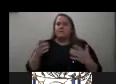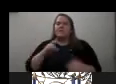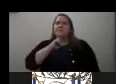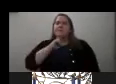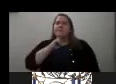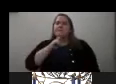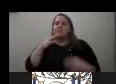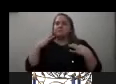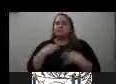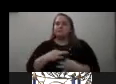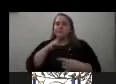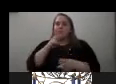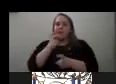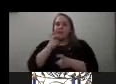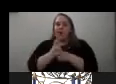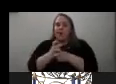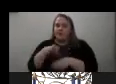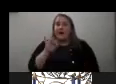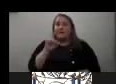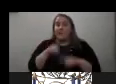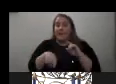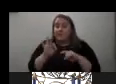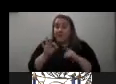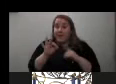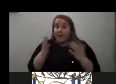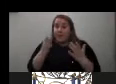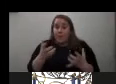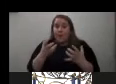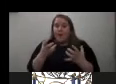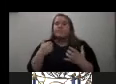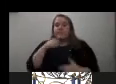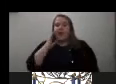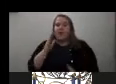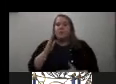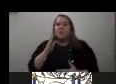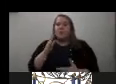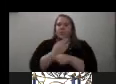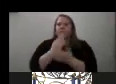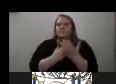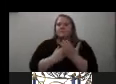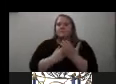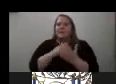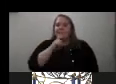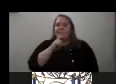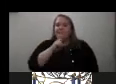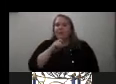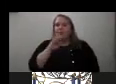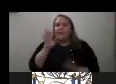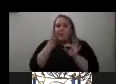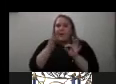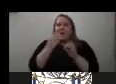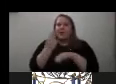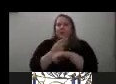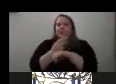hard to find now. So if we can't find what we want, I will take some metallic thread and embroider it on my embroidery